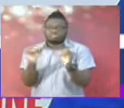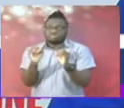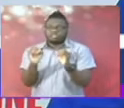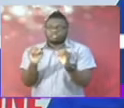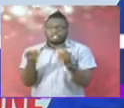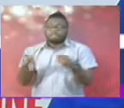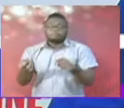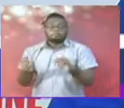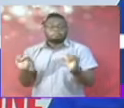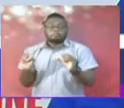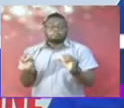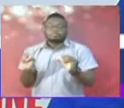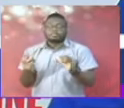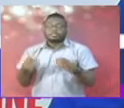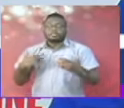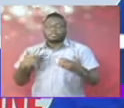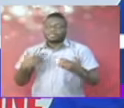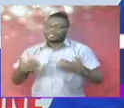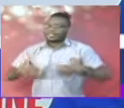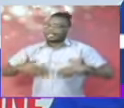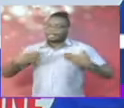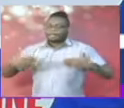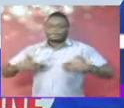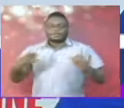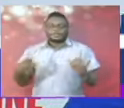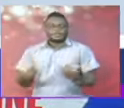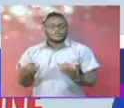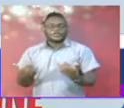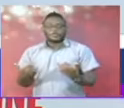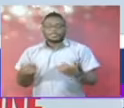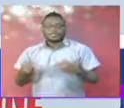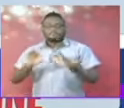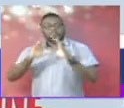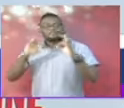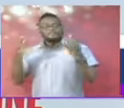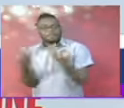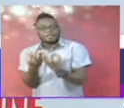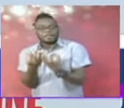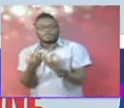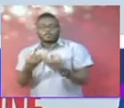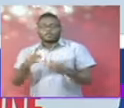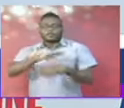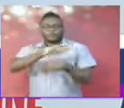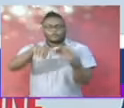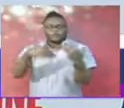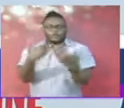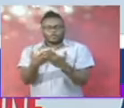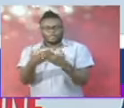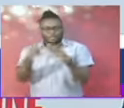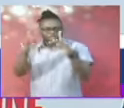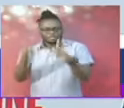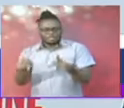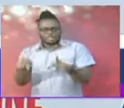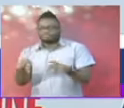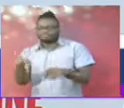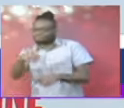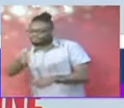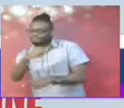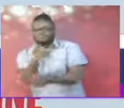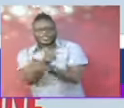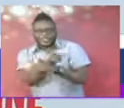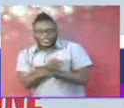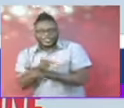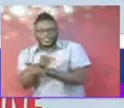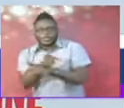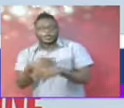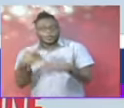care for and love. Now, being vaccinated does not mean that I let my guard down. I continue to